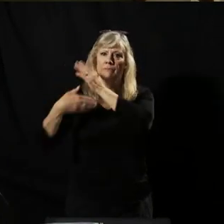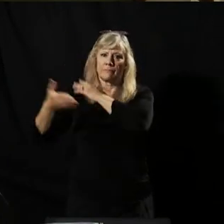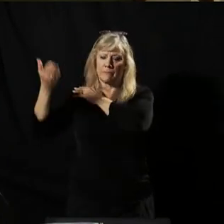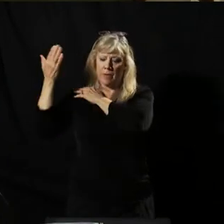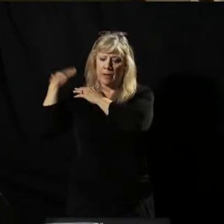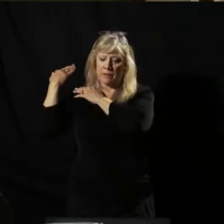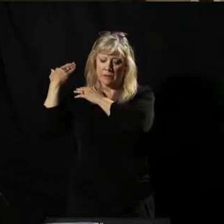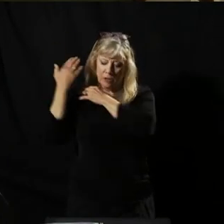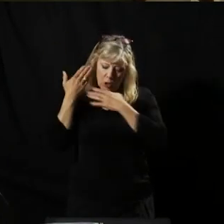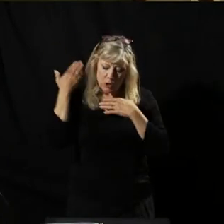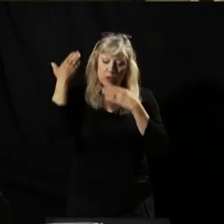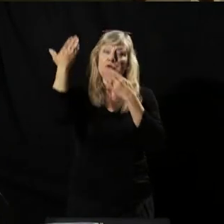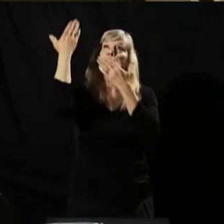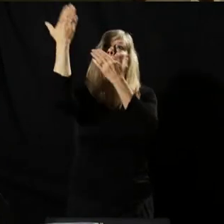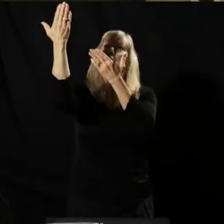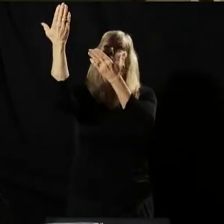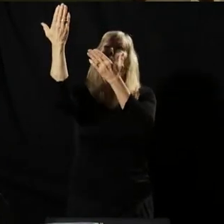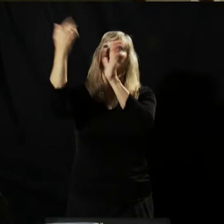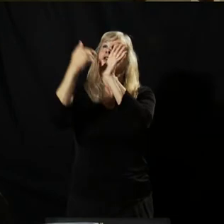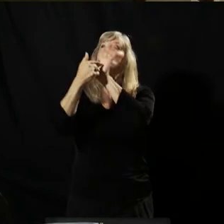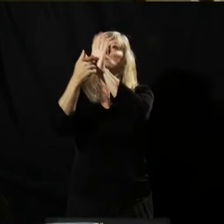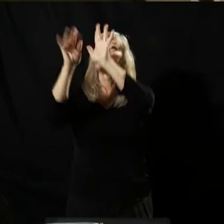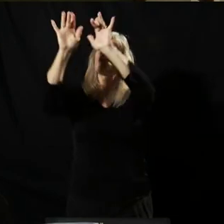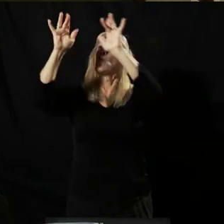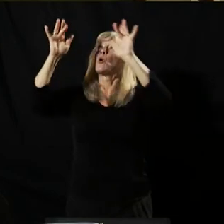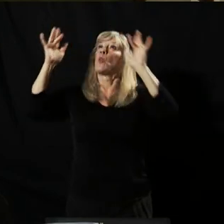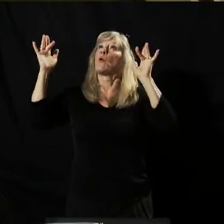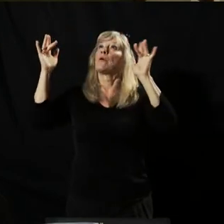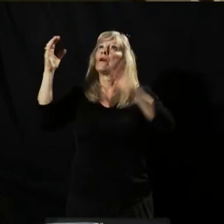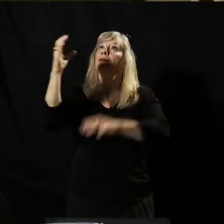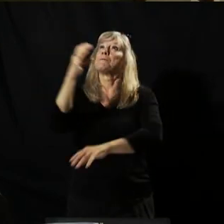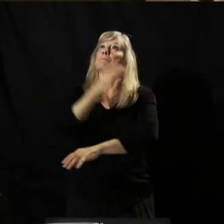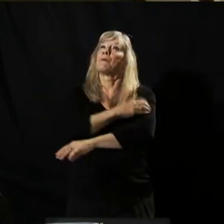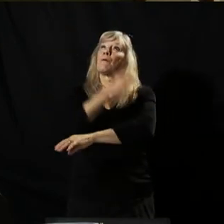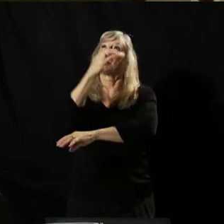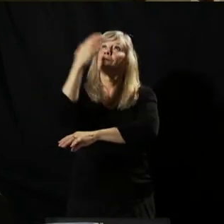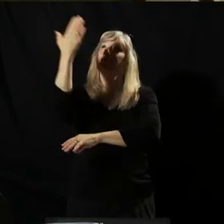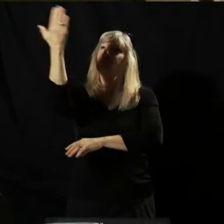To him be glory and power